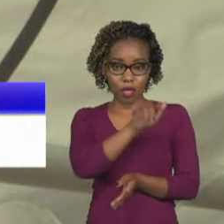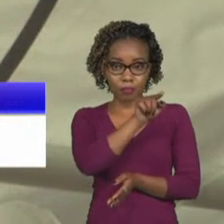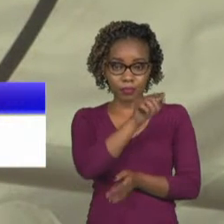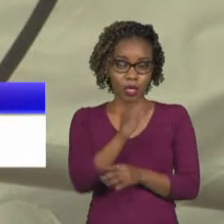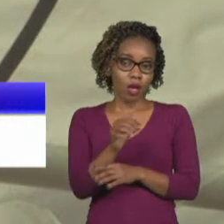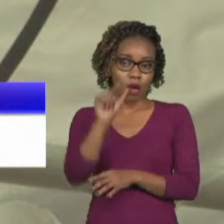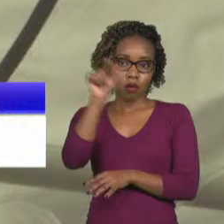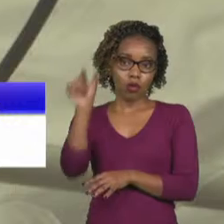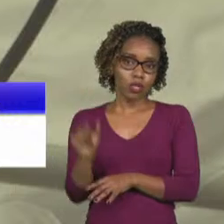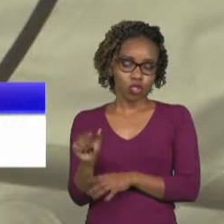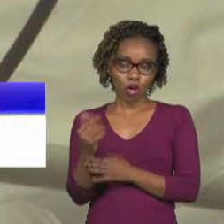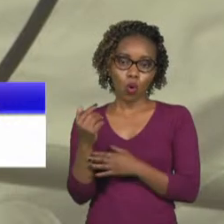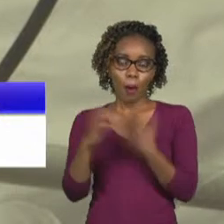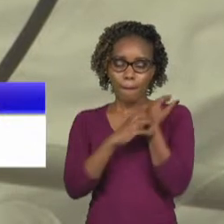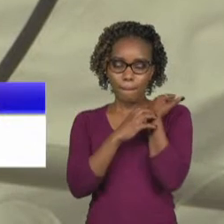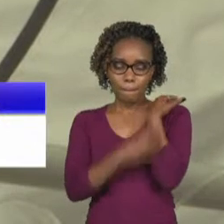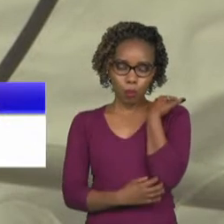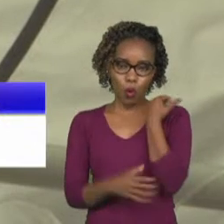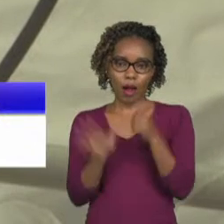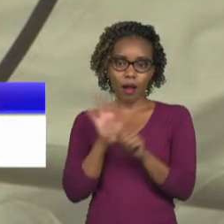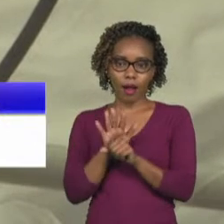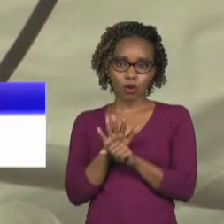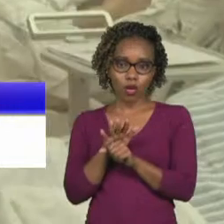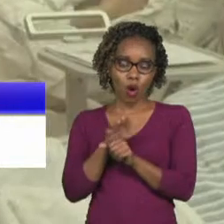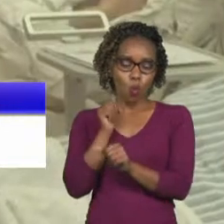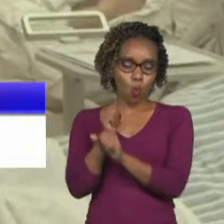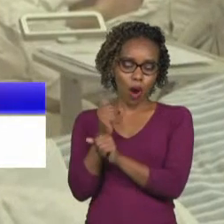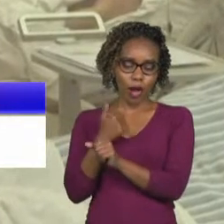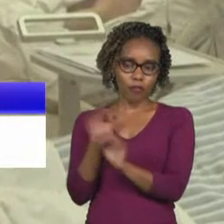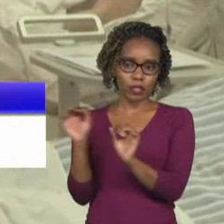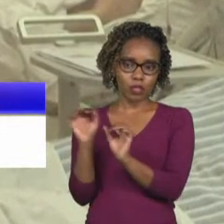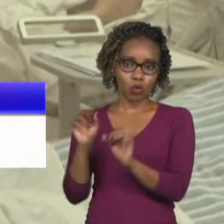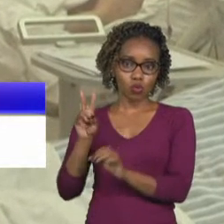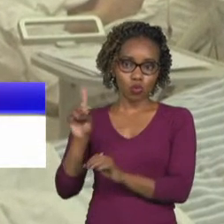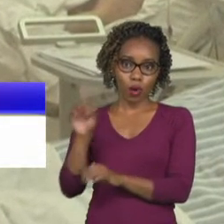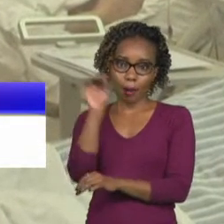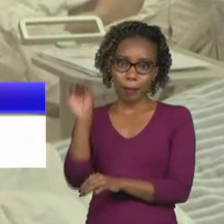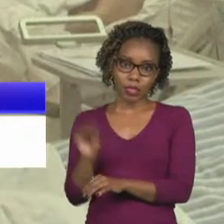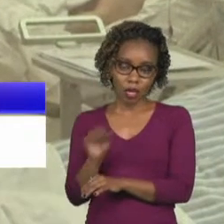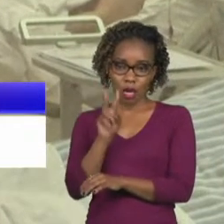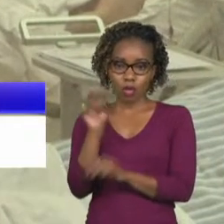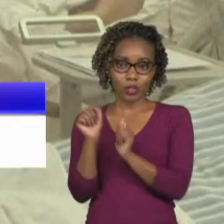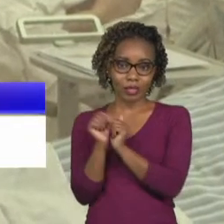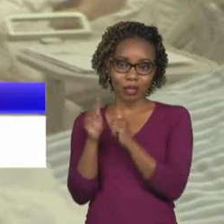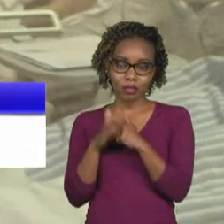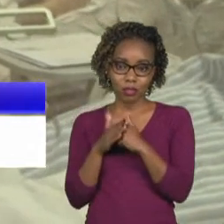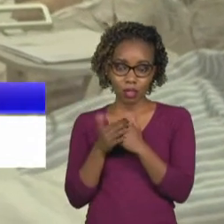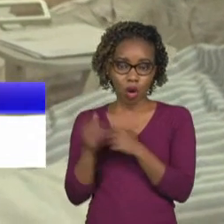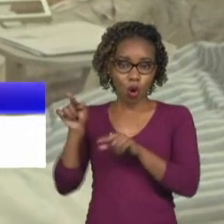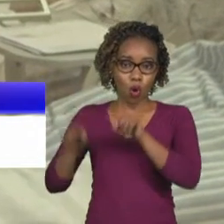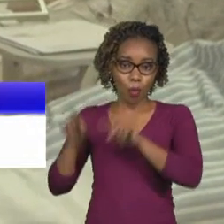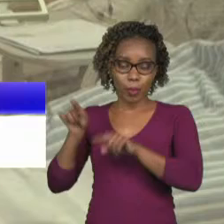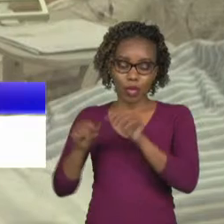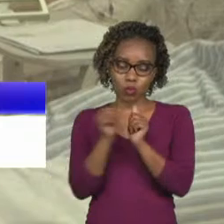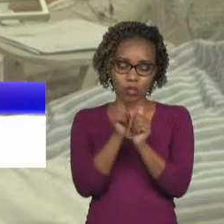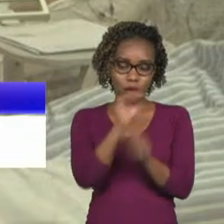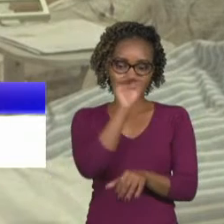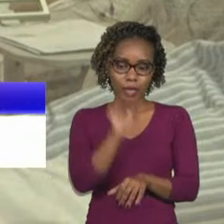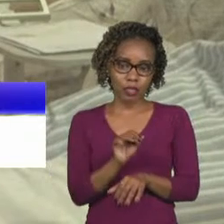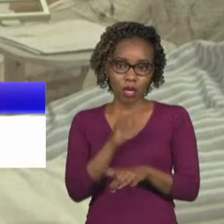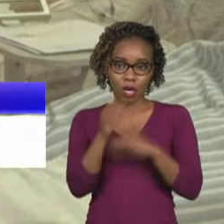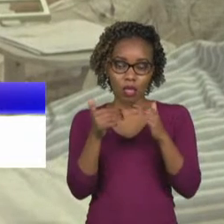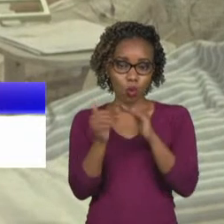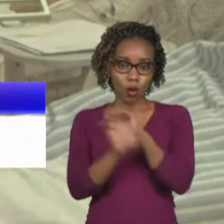region, Italy's poorest, has the highest rate of unemployment at 21% in 2019, compared with 10%